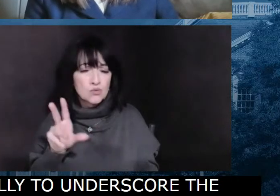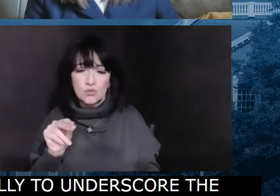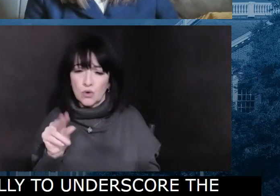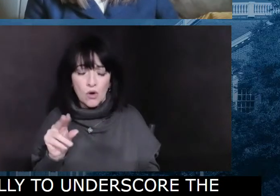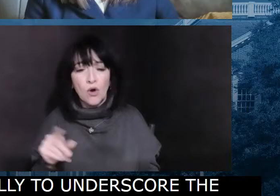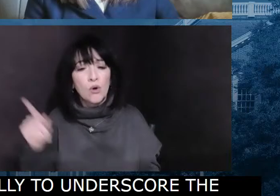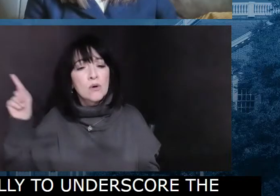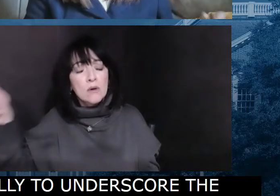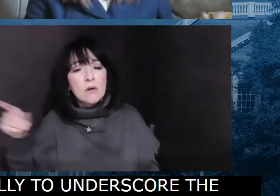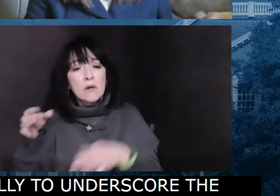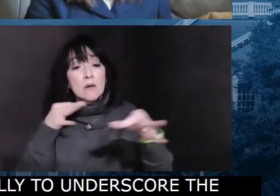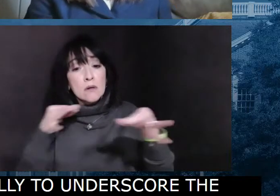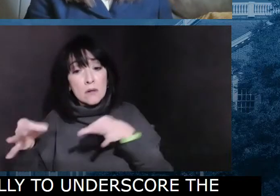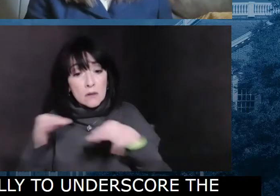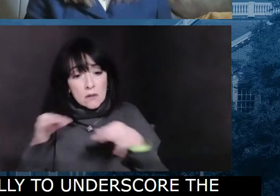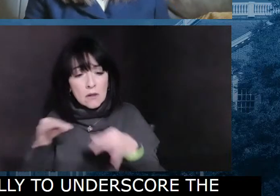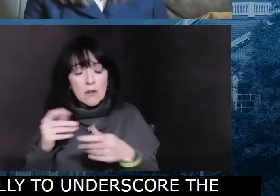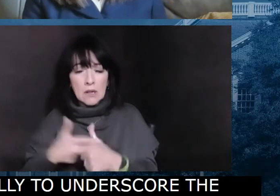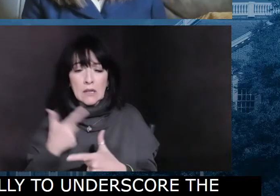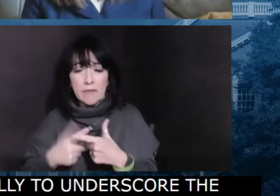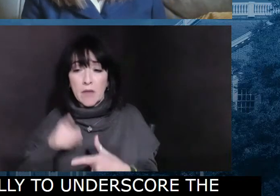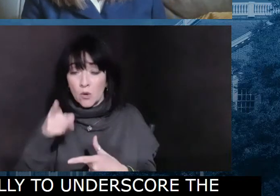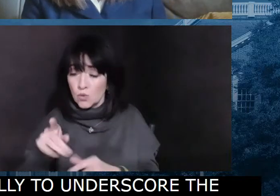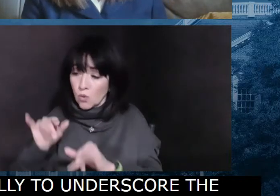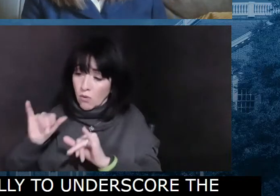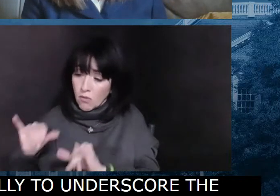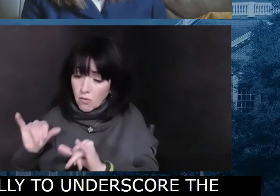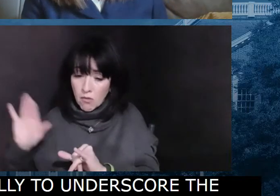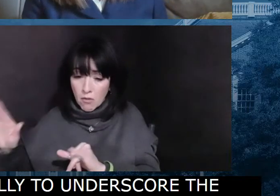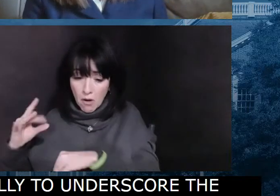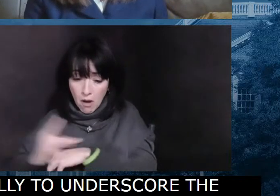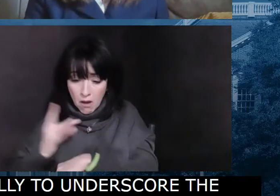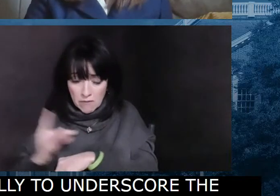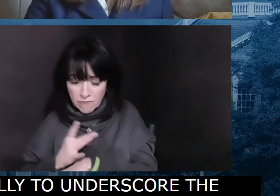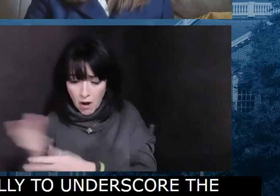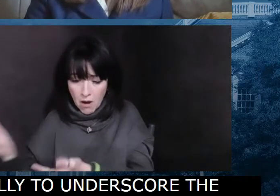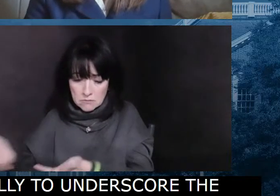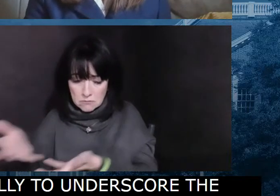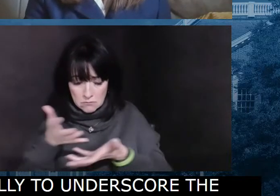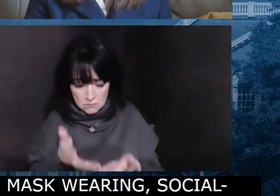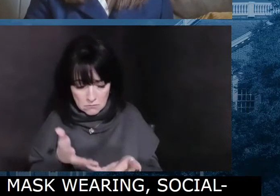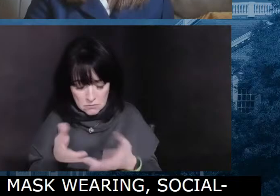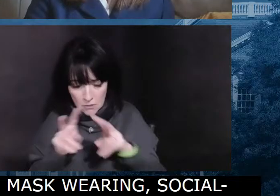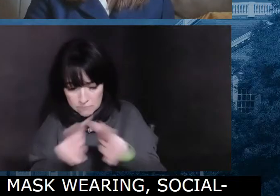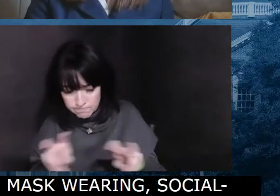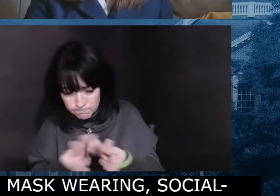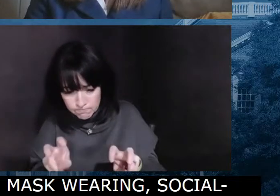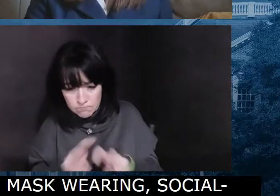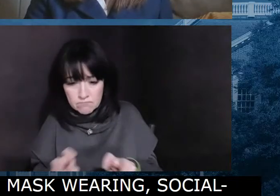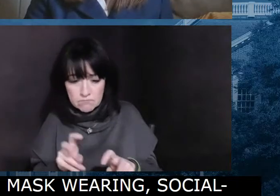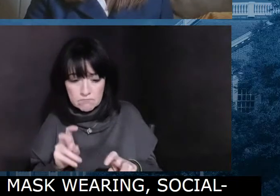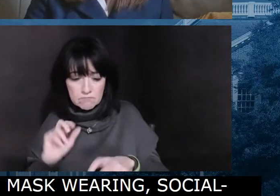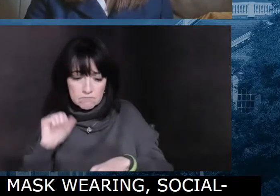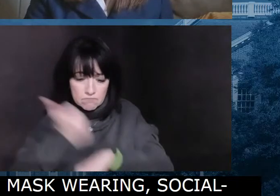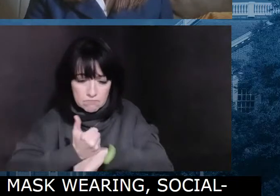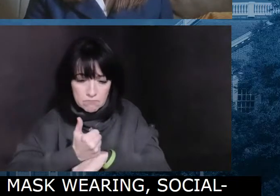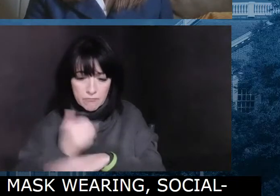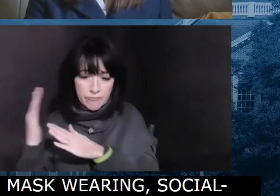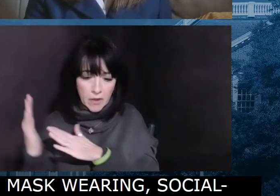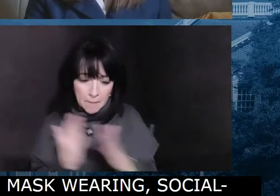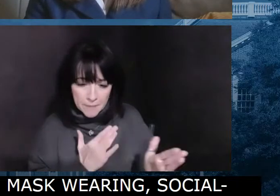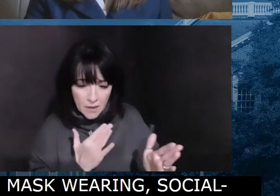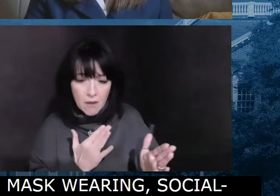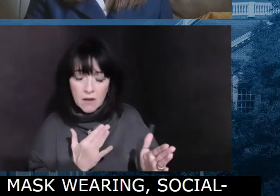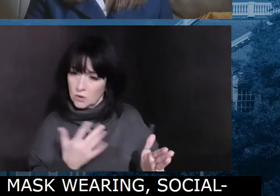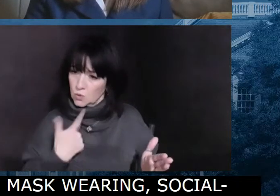social distancing, and the like. We're pretty comfortable with what we've put in place, working with the guidelines that we've had